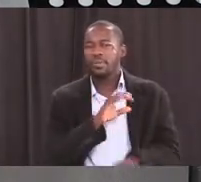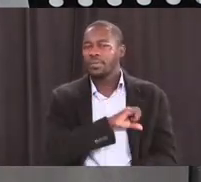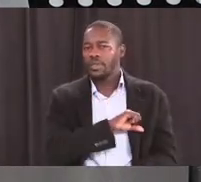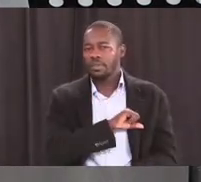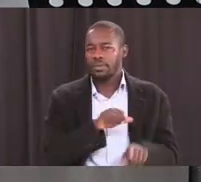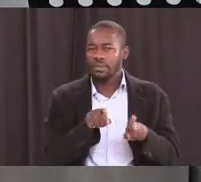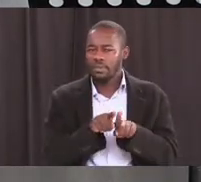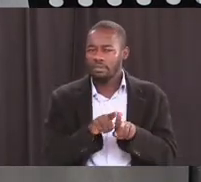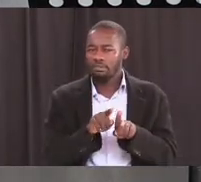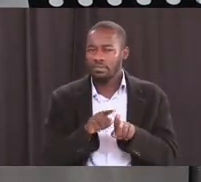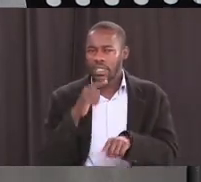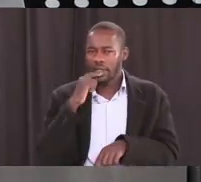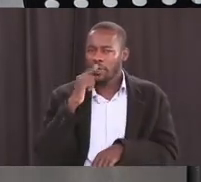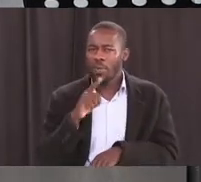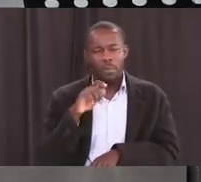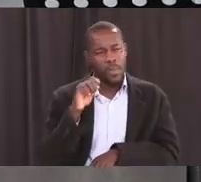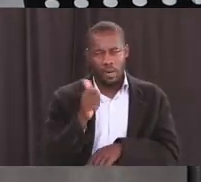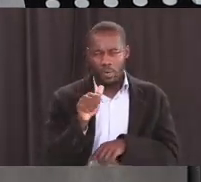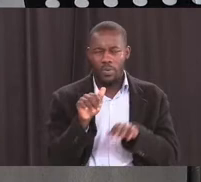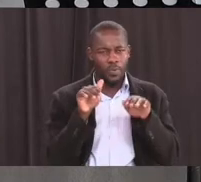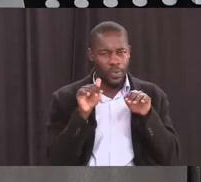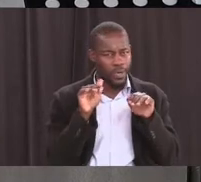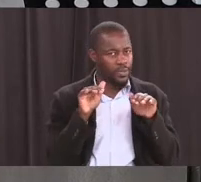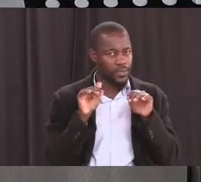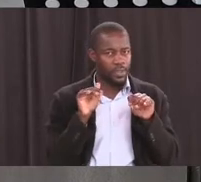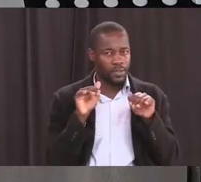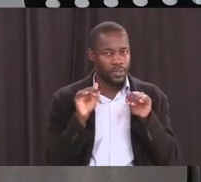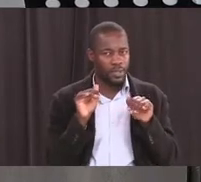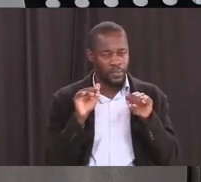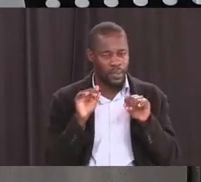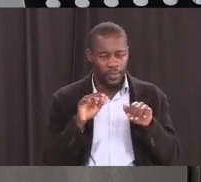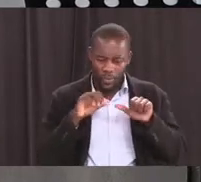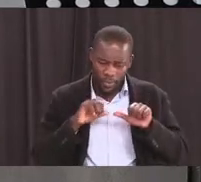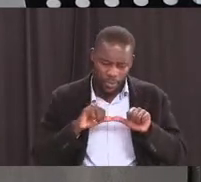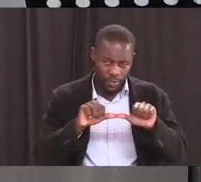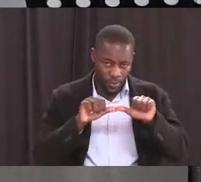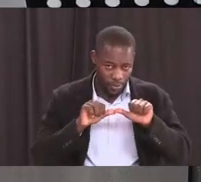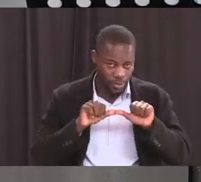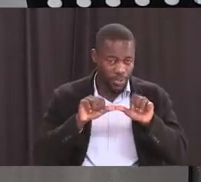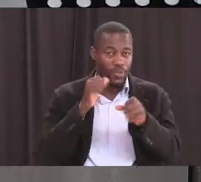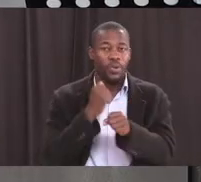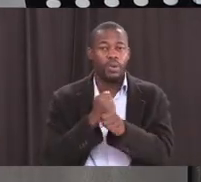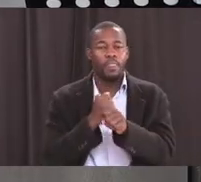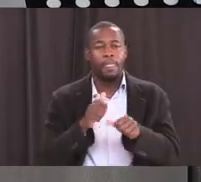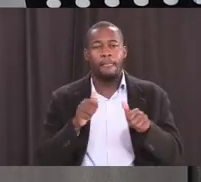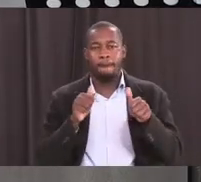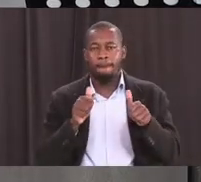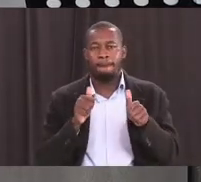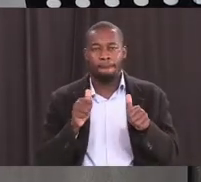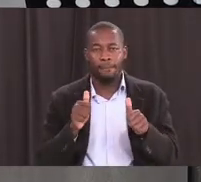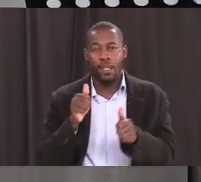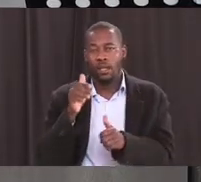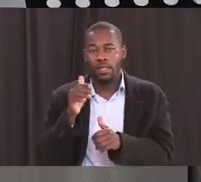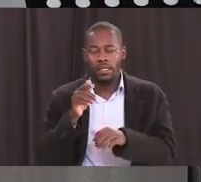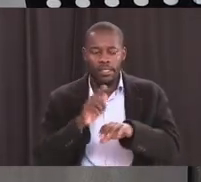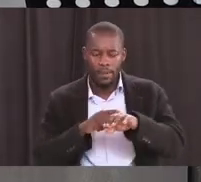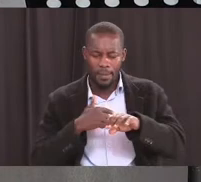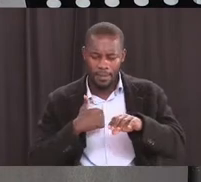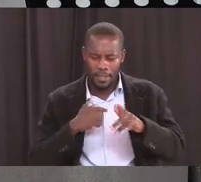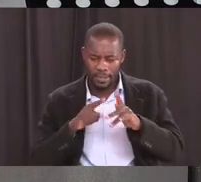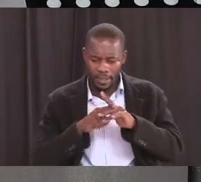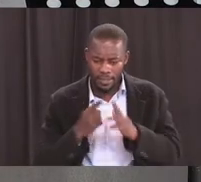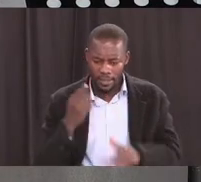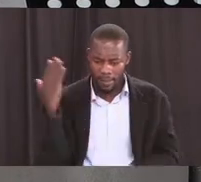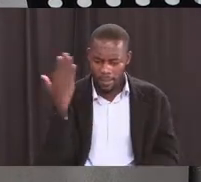But keep the faith and keep pressing forward. In the beginning of my ministry in Kenya, I